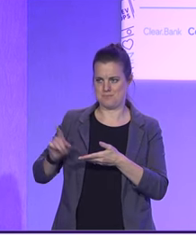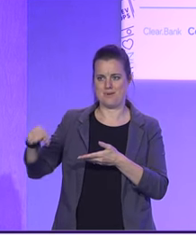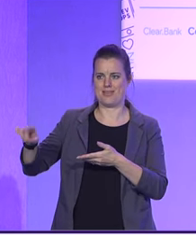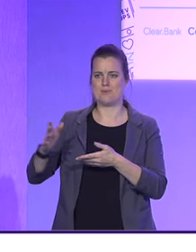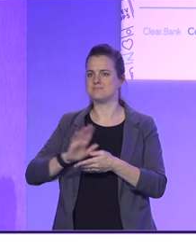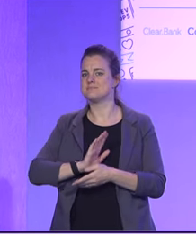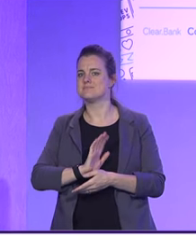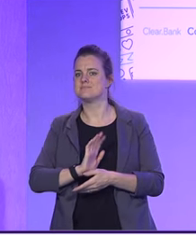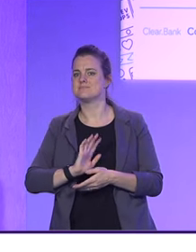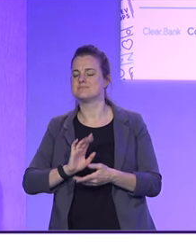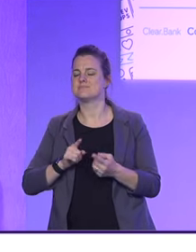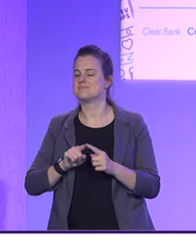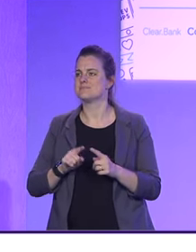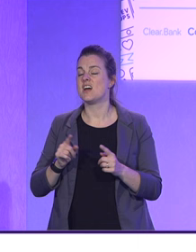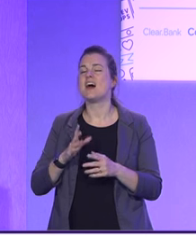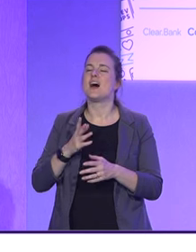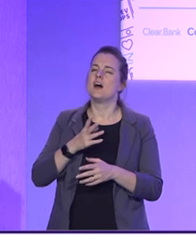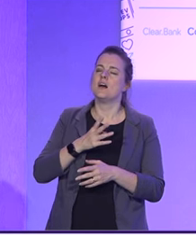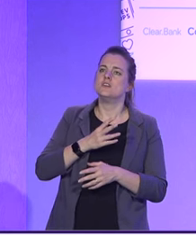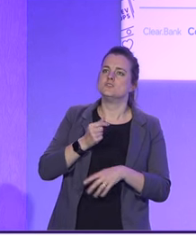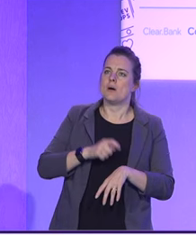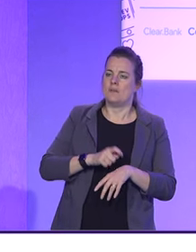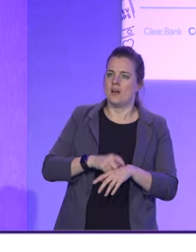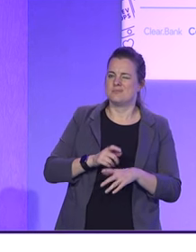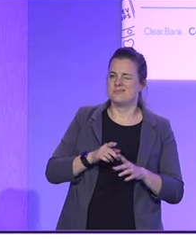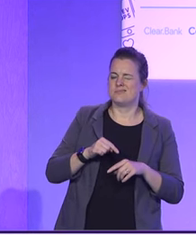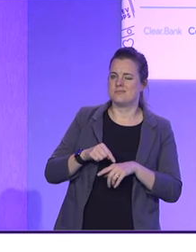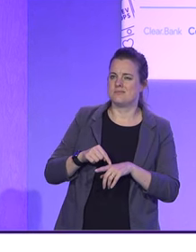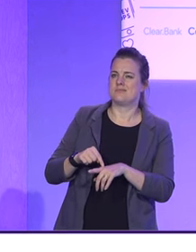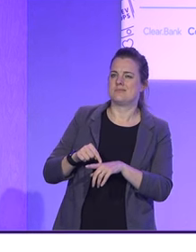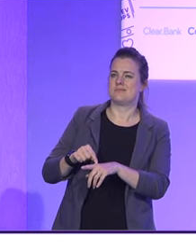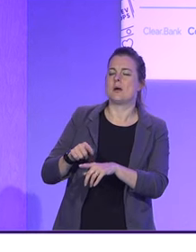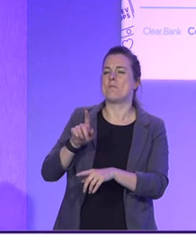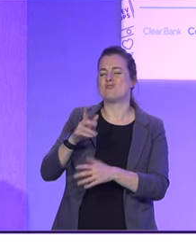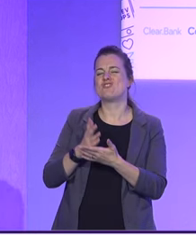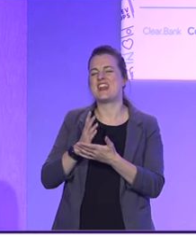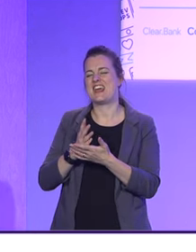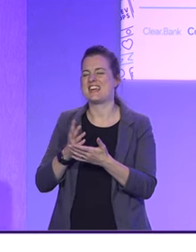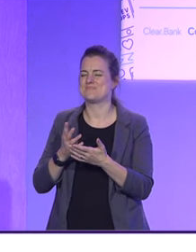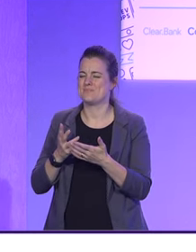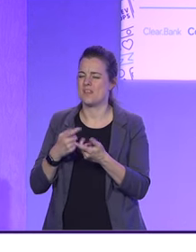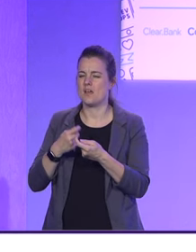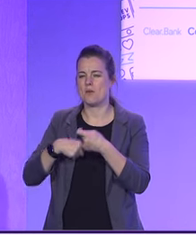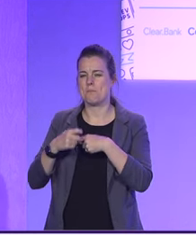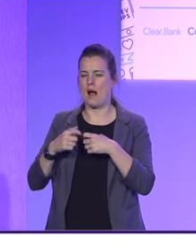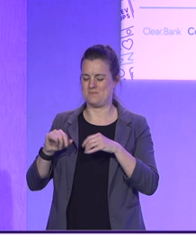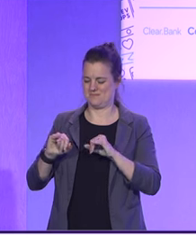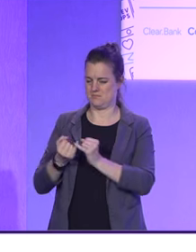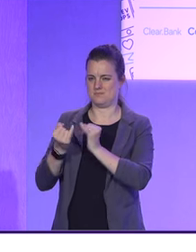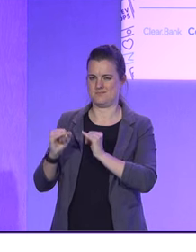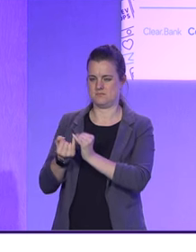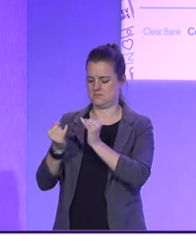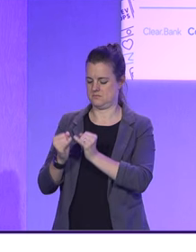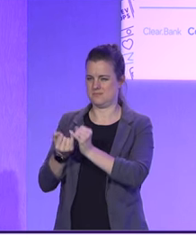okay? And well, sometimes it works, but in the end, you are going to have friction, you are going to have problems, okay? And